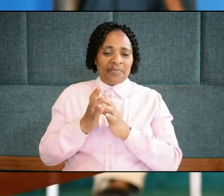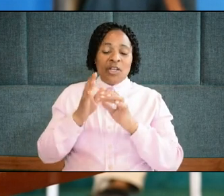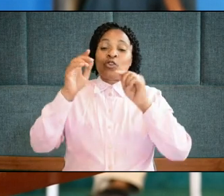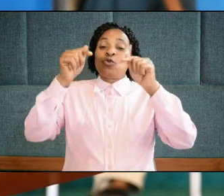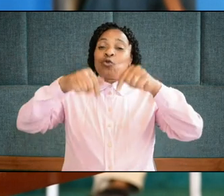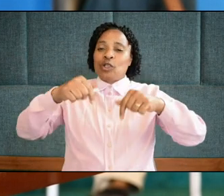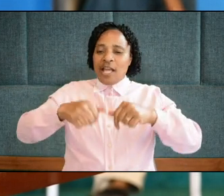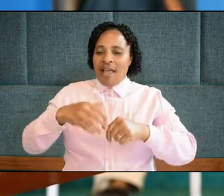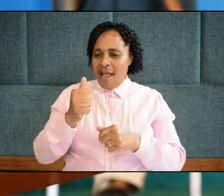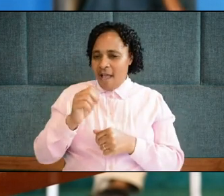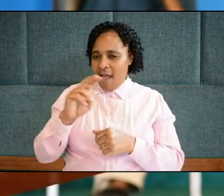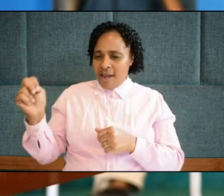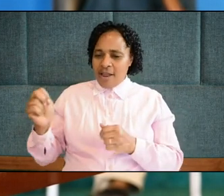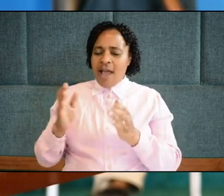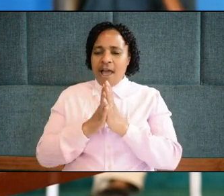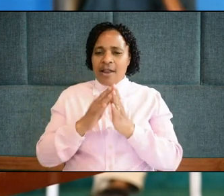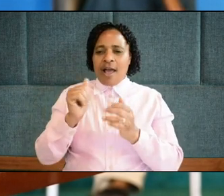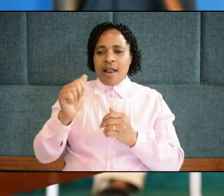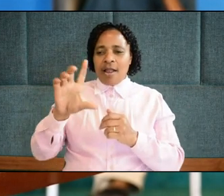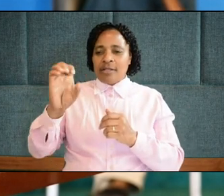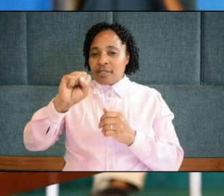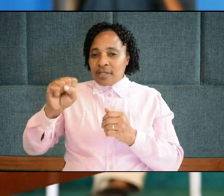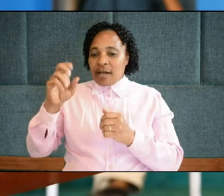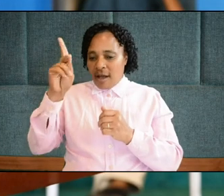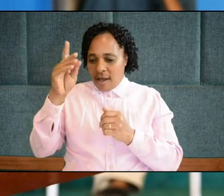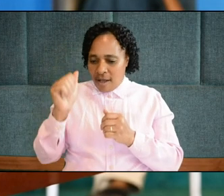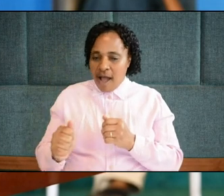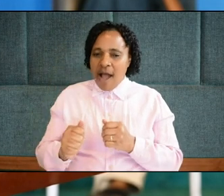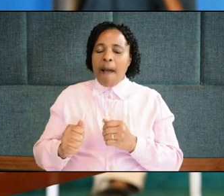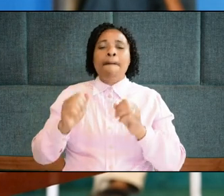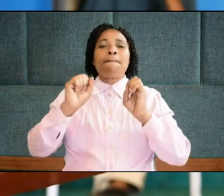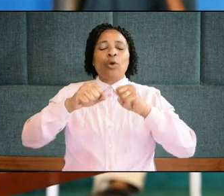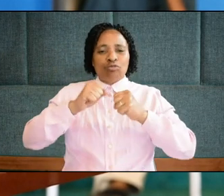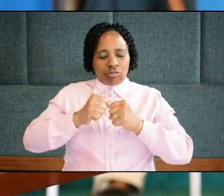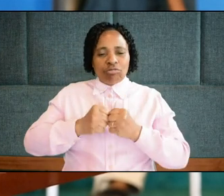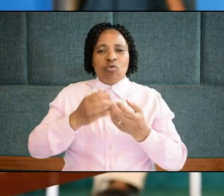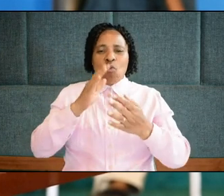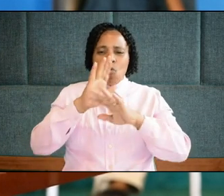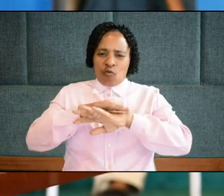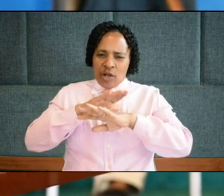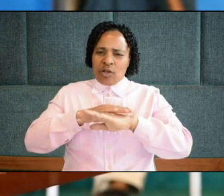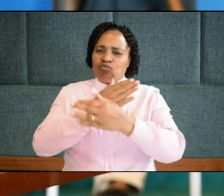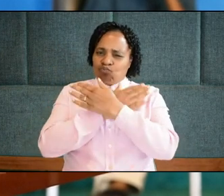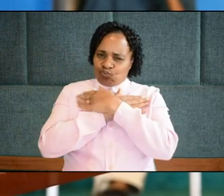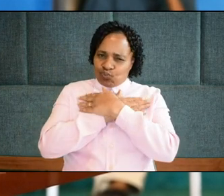Today, Anna and Alexa are still great friends, pretending to be adults in Anna's backyard.